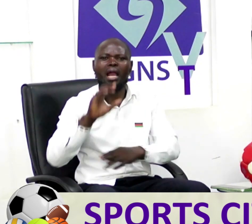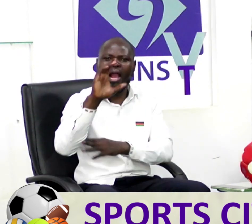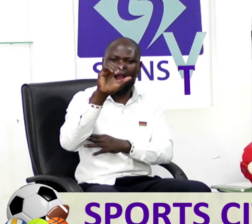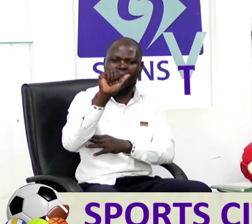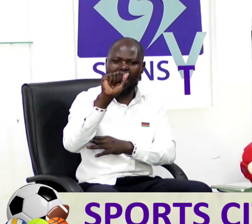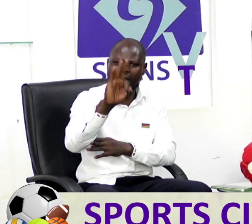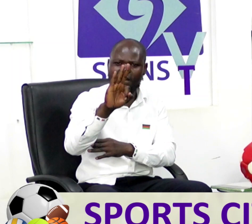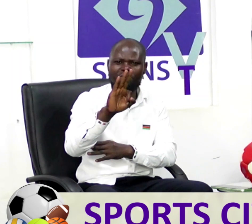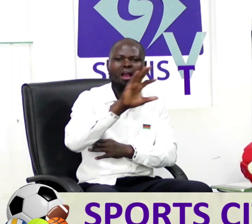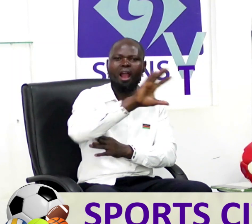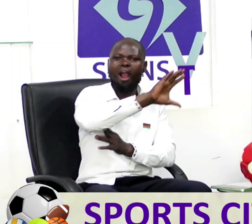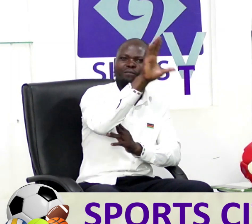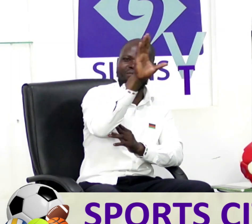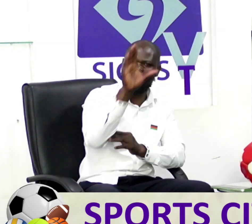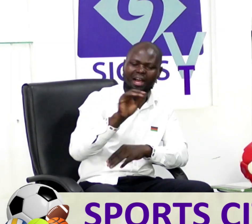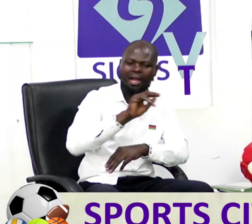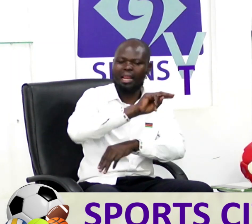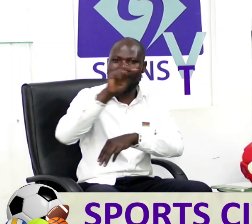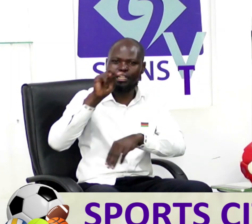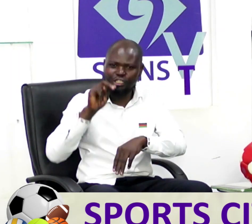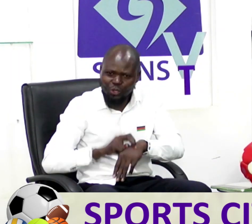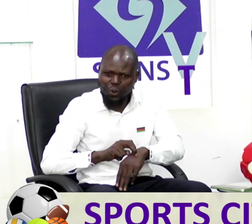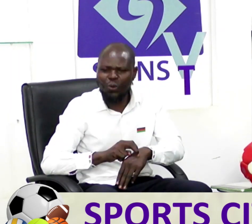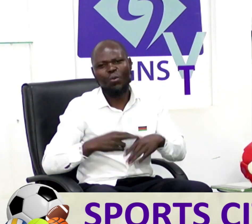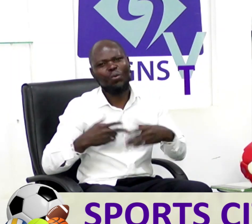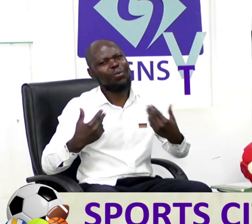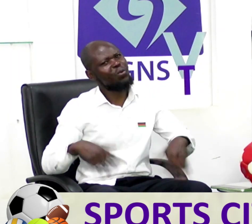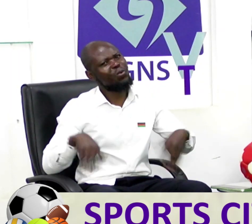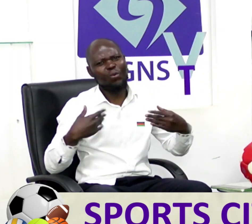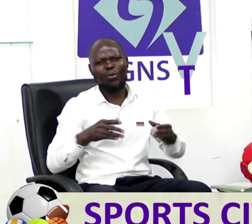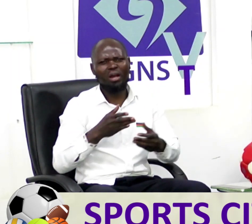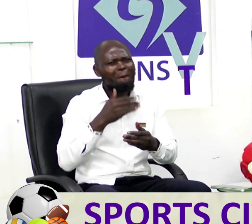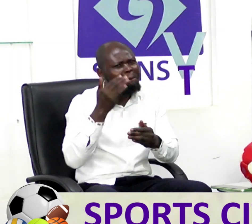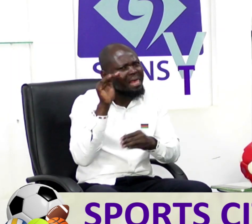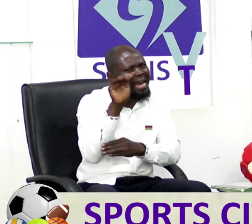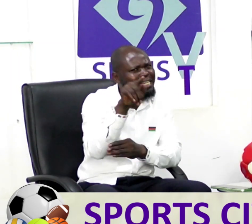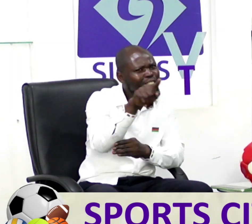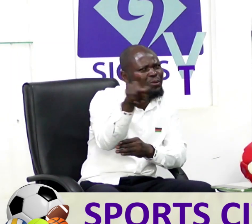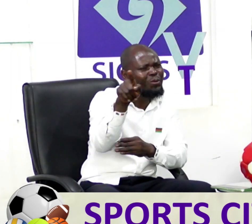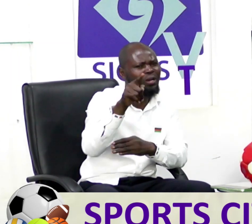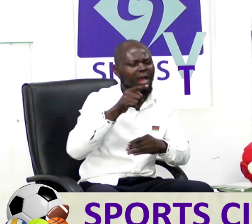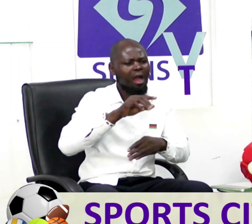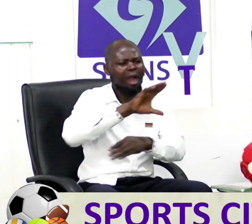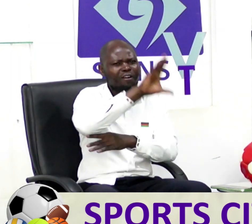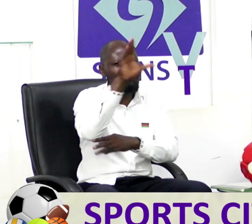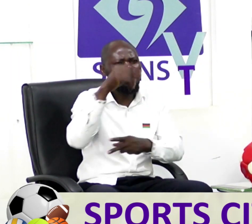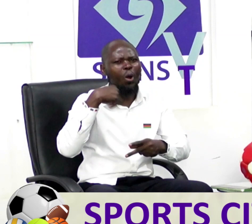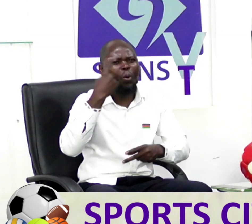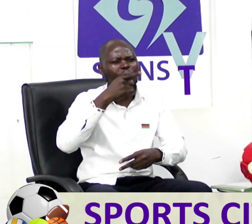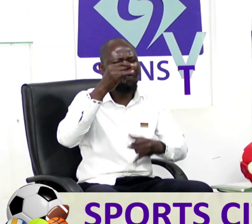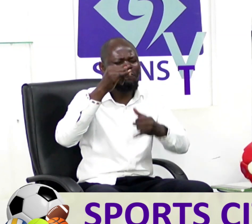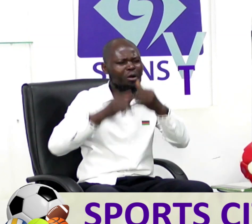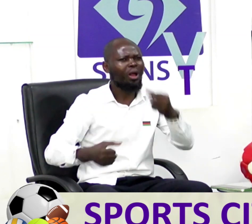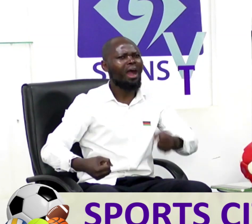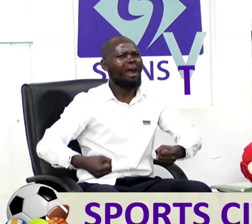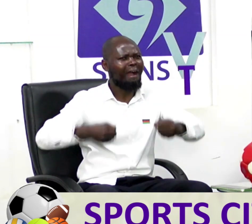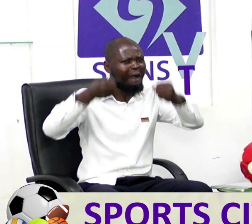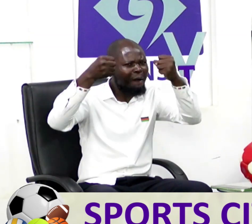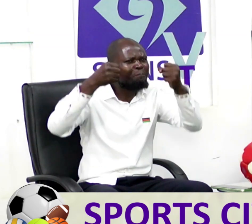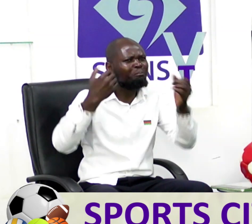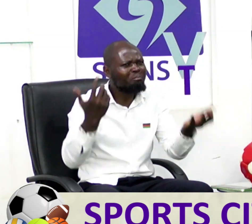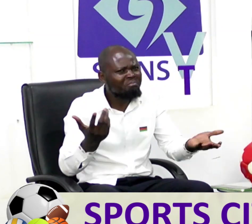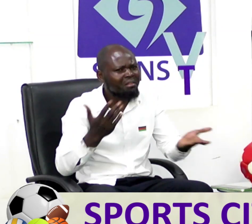actions that happened, and then EPL and Afcon, African Nation. I want to ask you, the